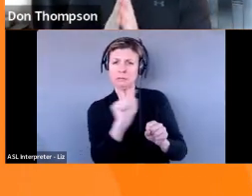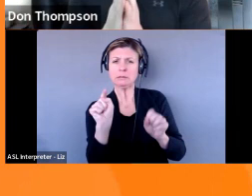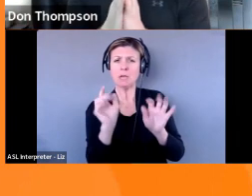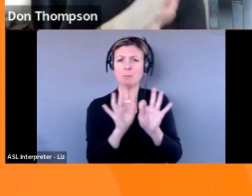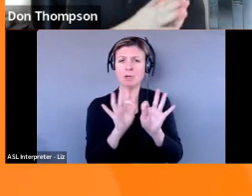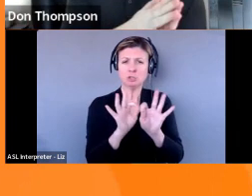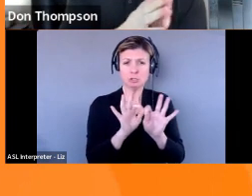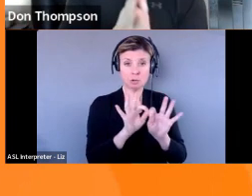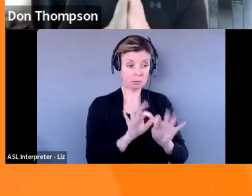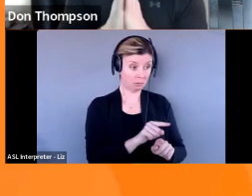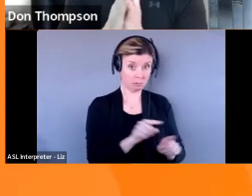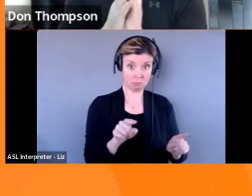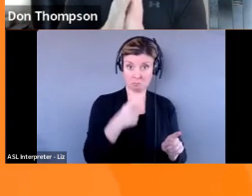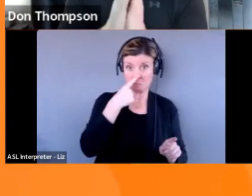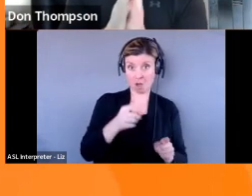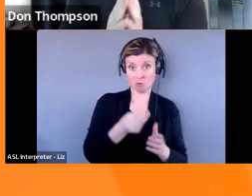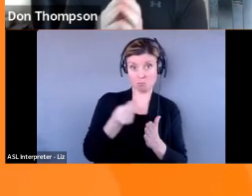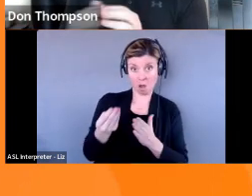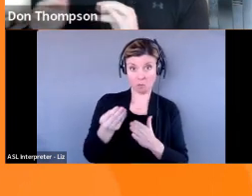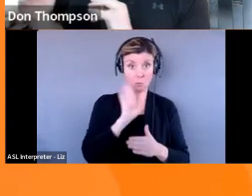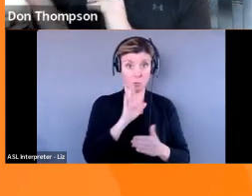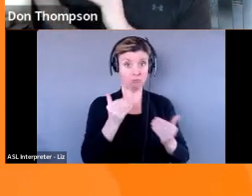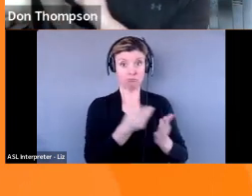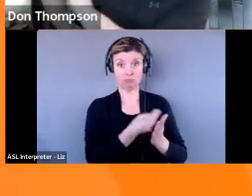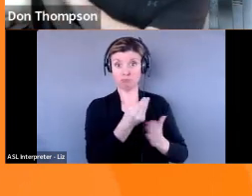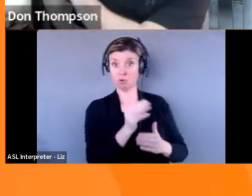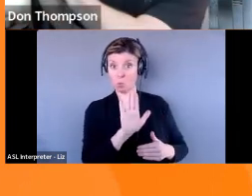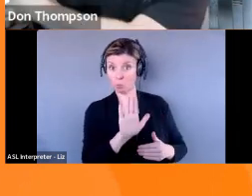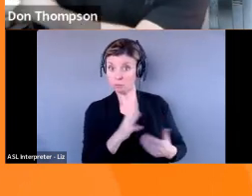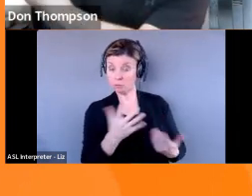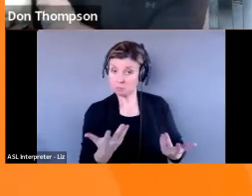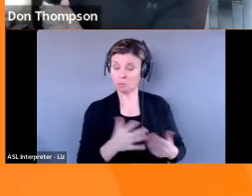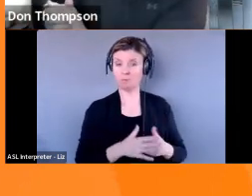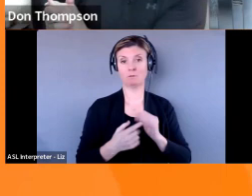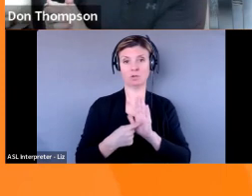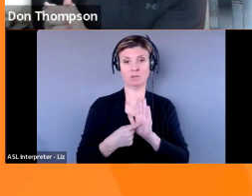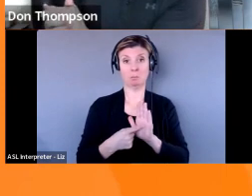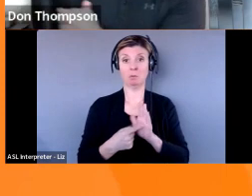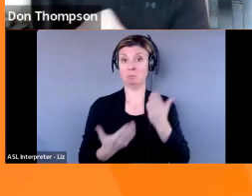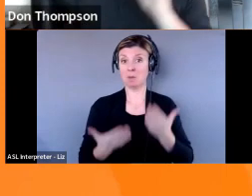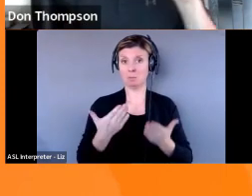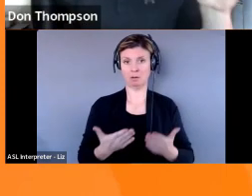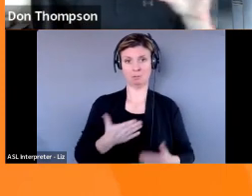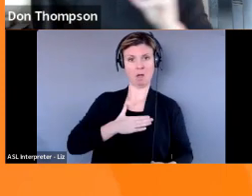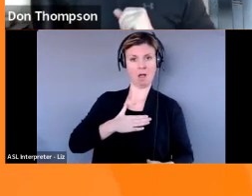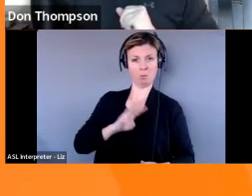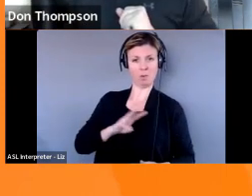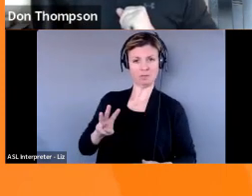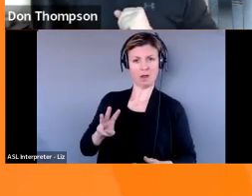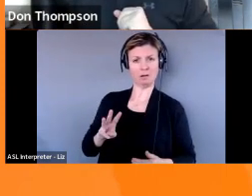As I said earlier, we have websites where I'm selling a jar for $12.99, but on Amazon